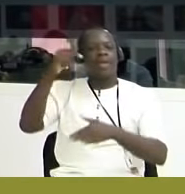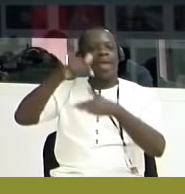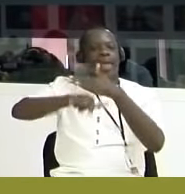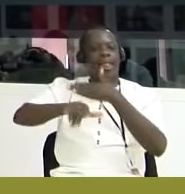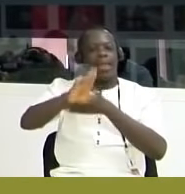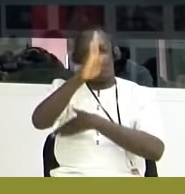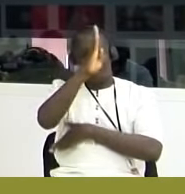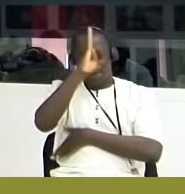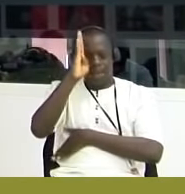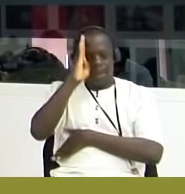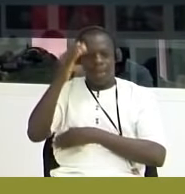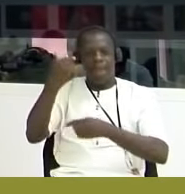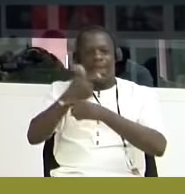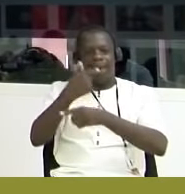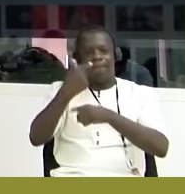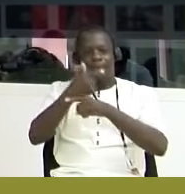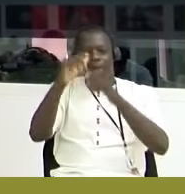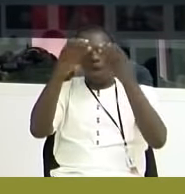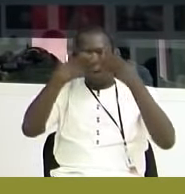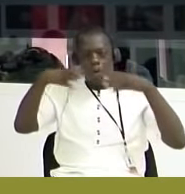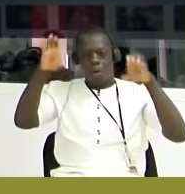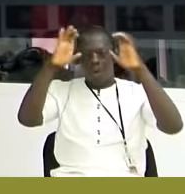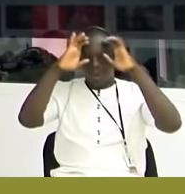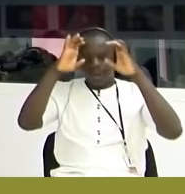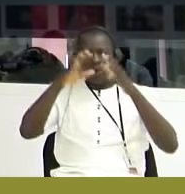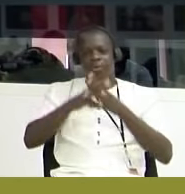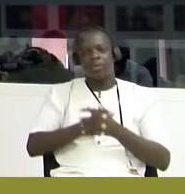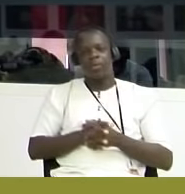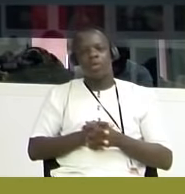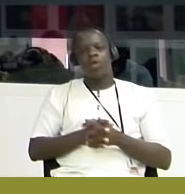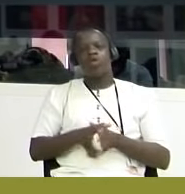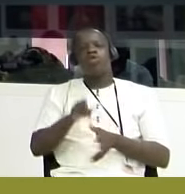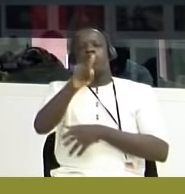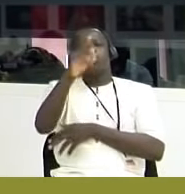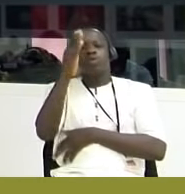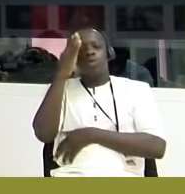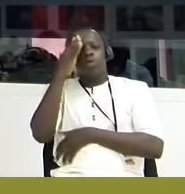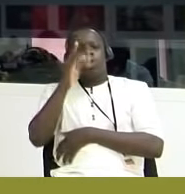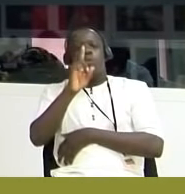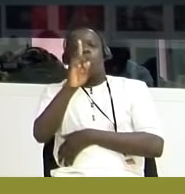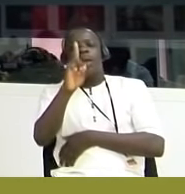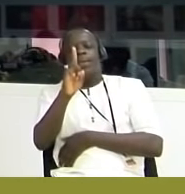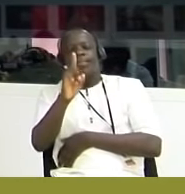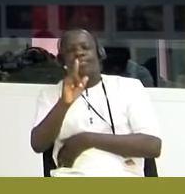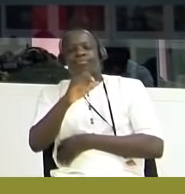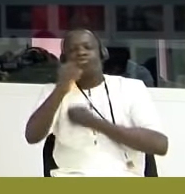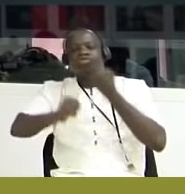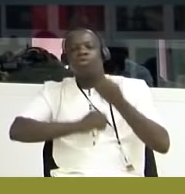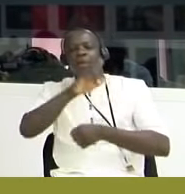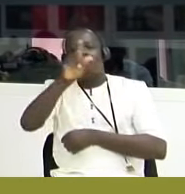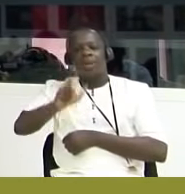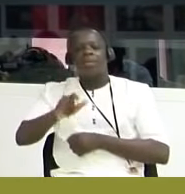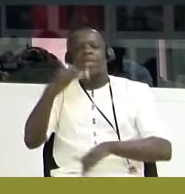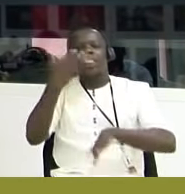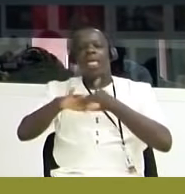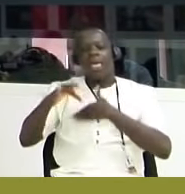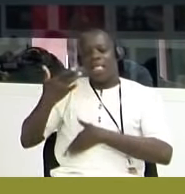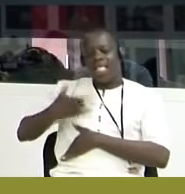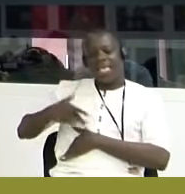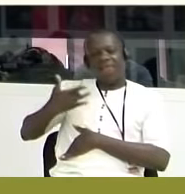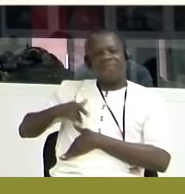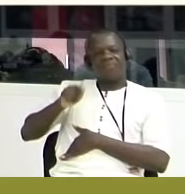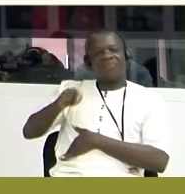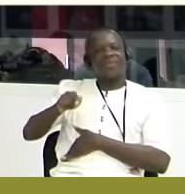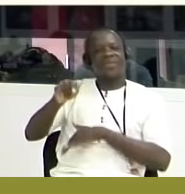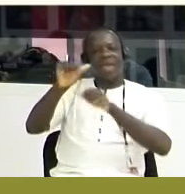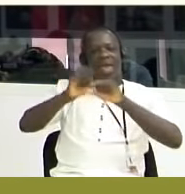College. Mm-hmm. Are you aware of the fact that one of the victims doesn't reside in that area at all? I'm